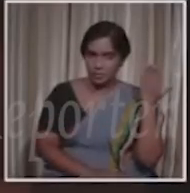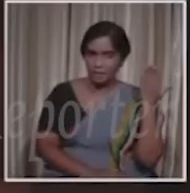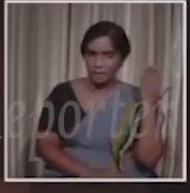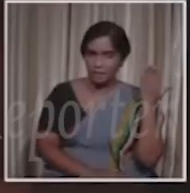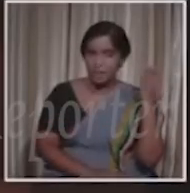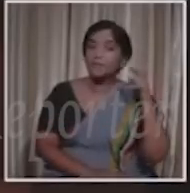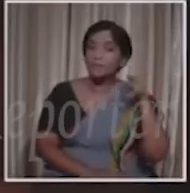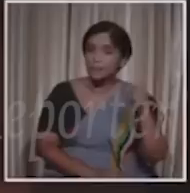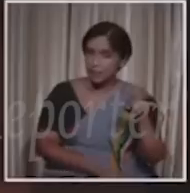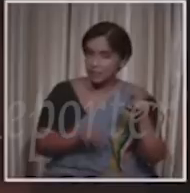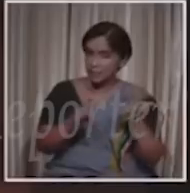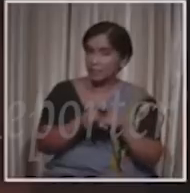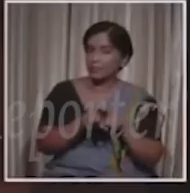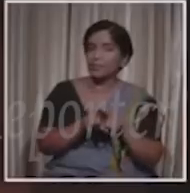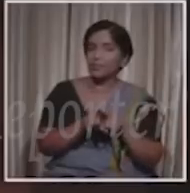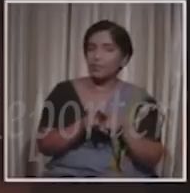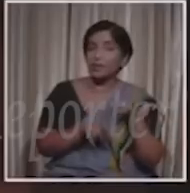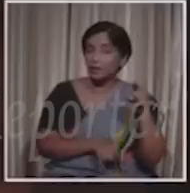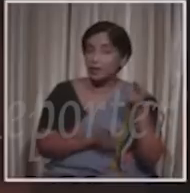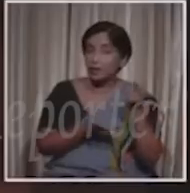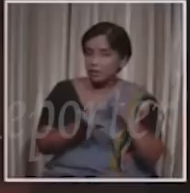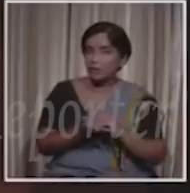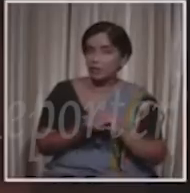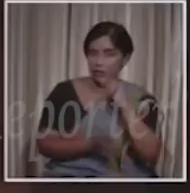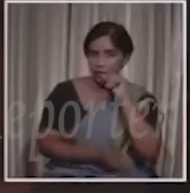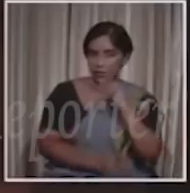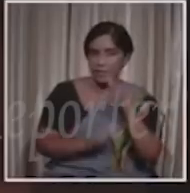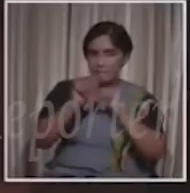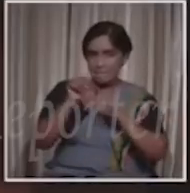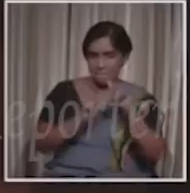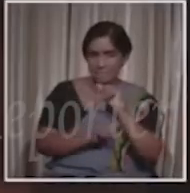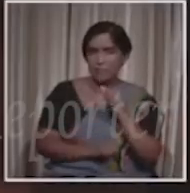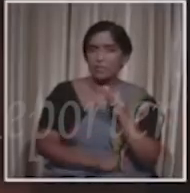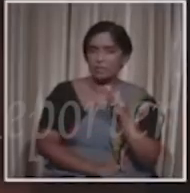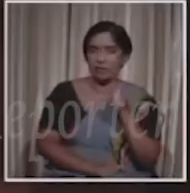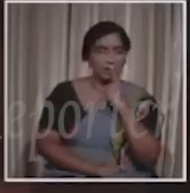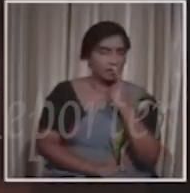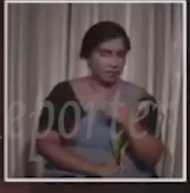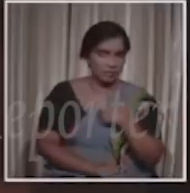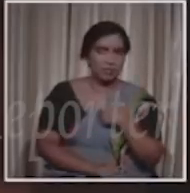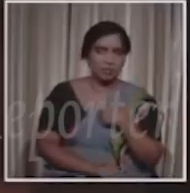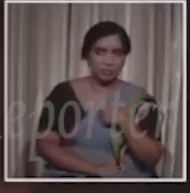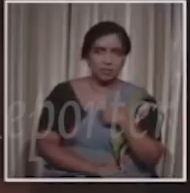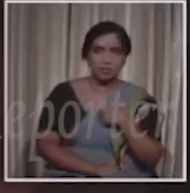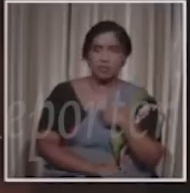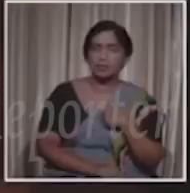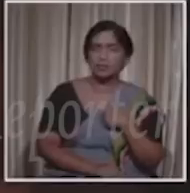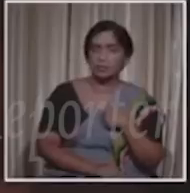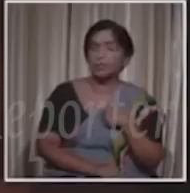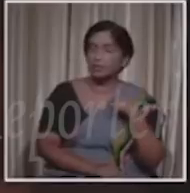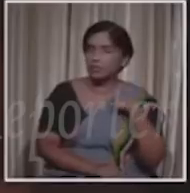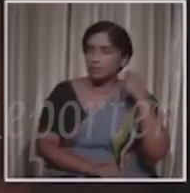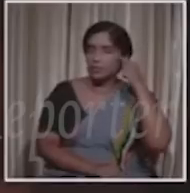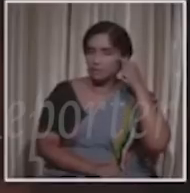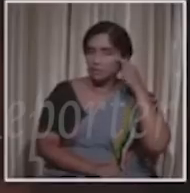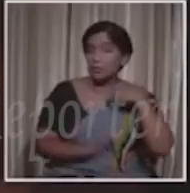that and in addition to that he mentioned about one particular medicine that if we can take over and try to provide, I don't